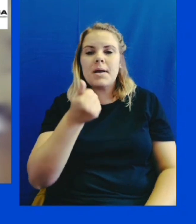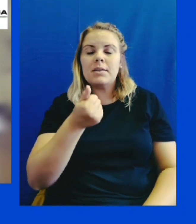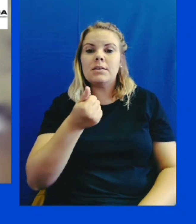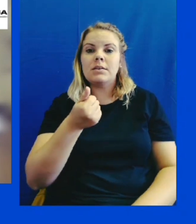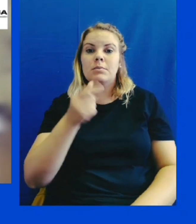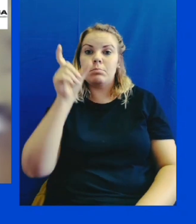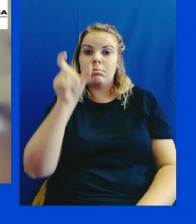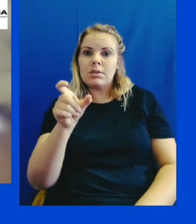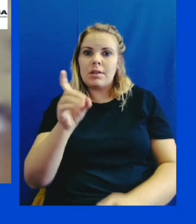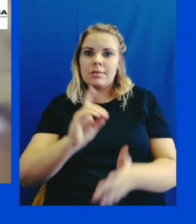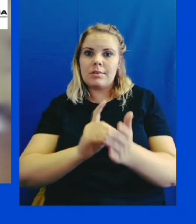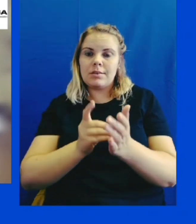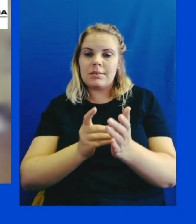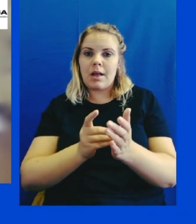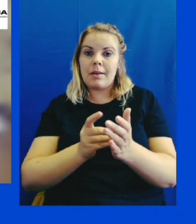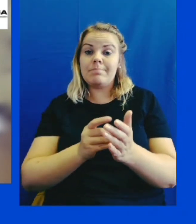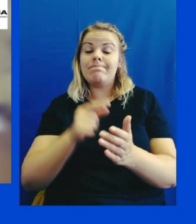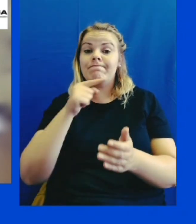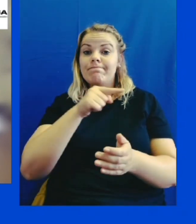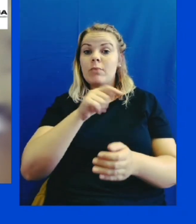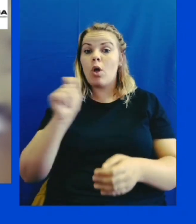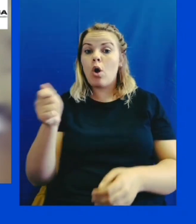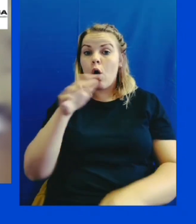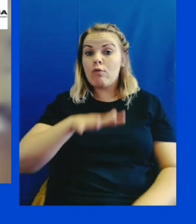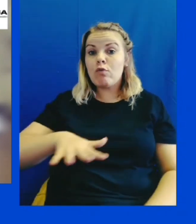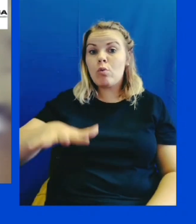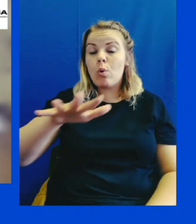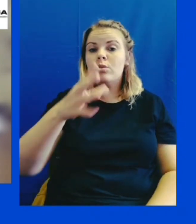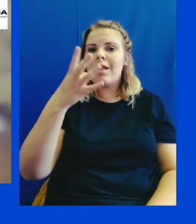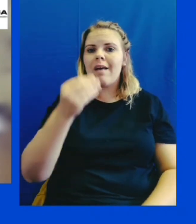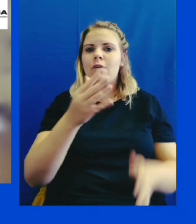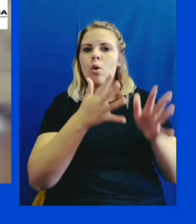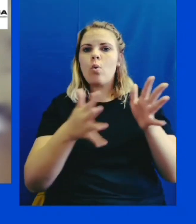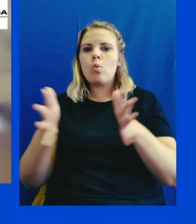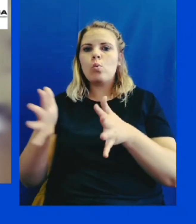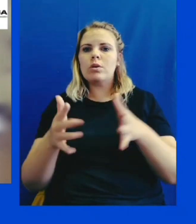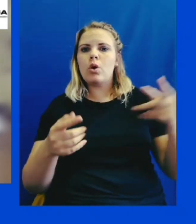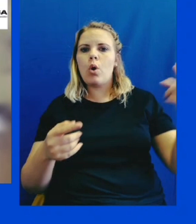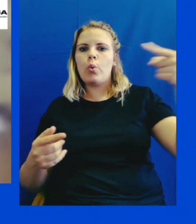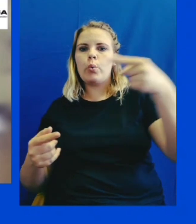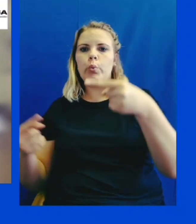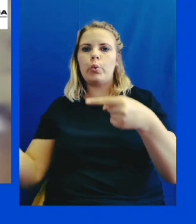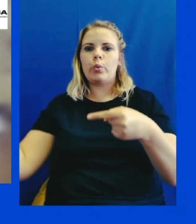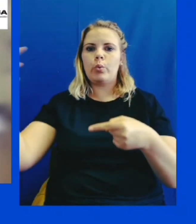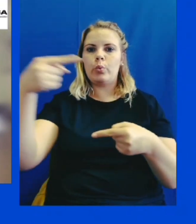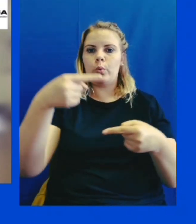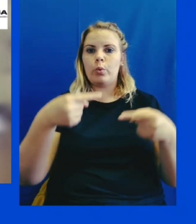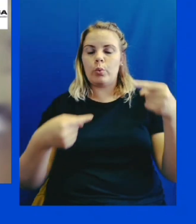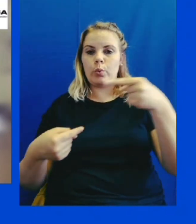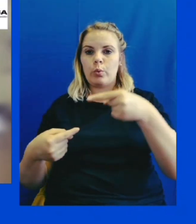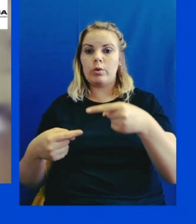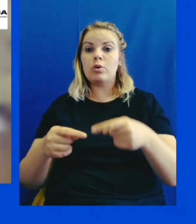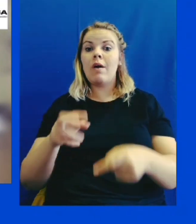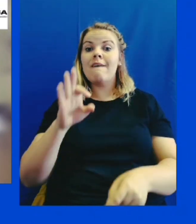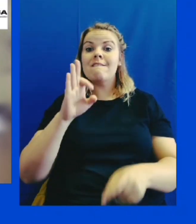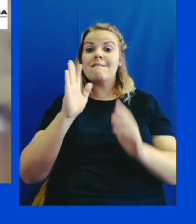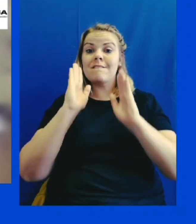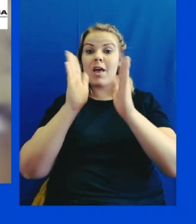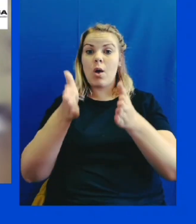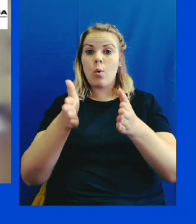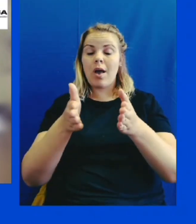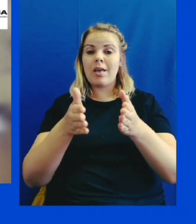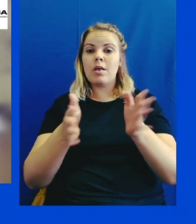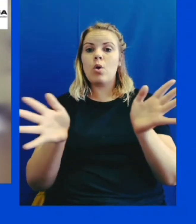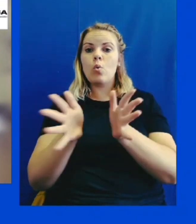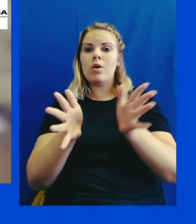he set the course up so that it has a lot of crosswinds. So the fairways, across all the